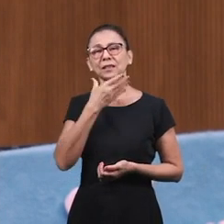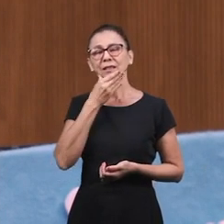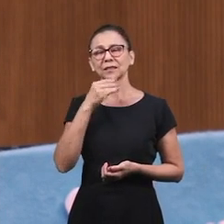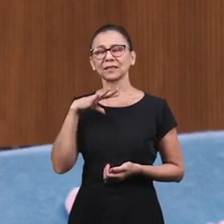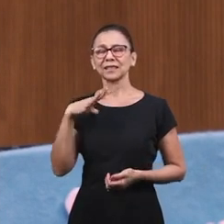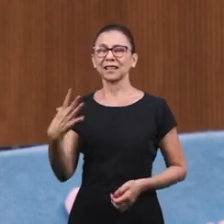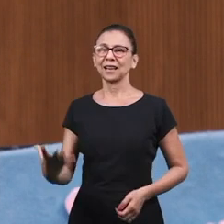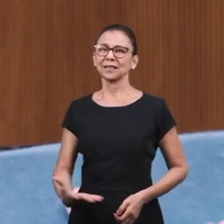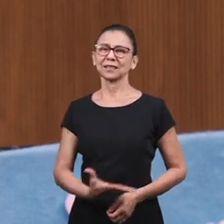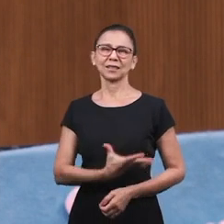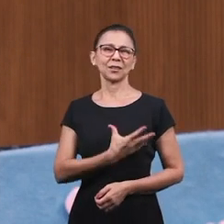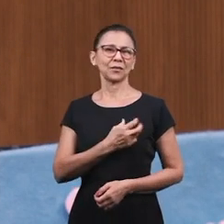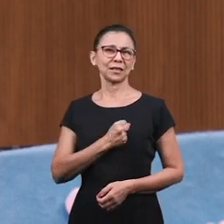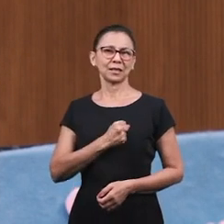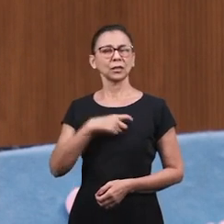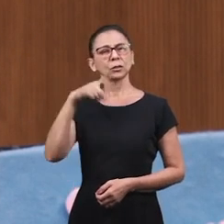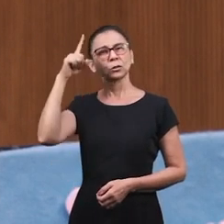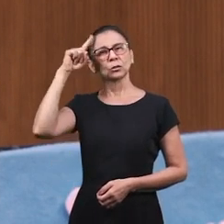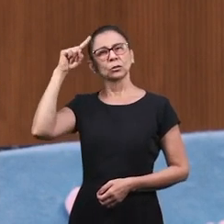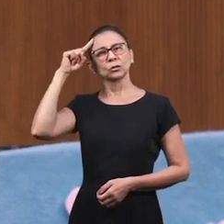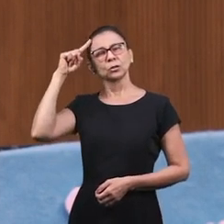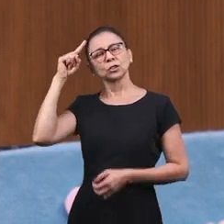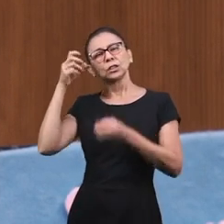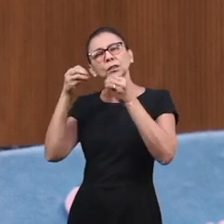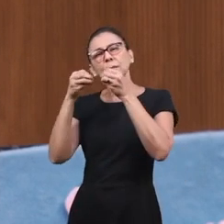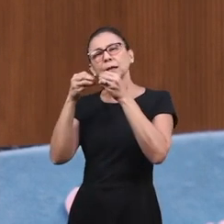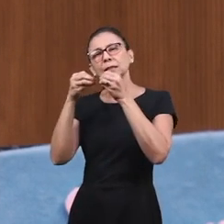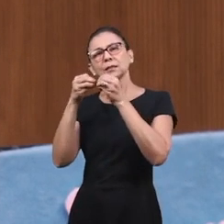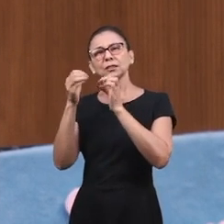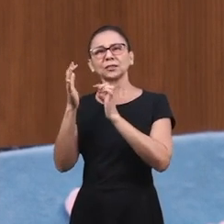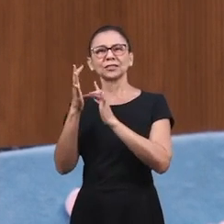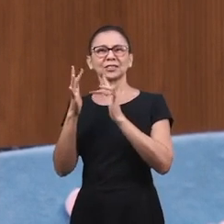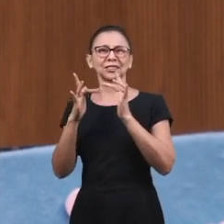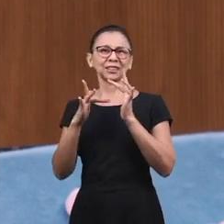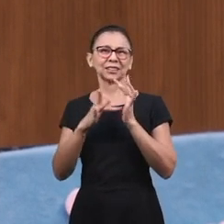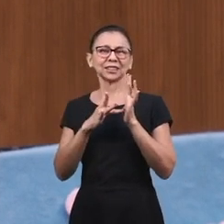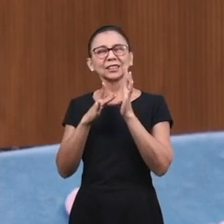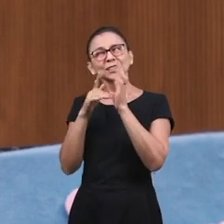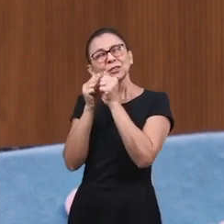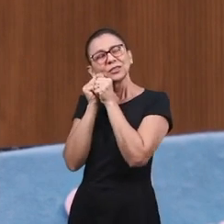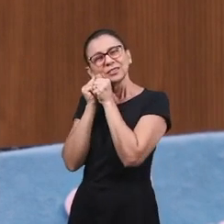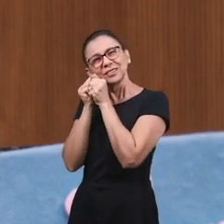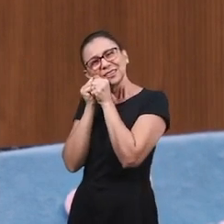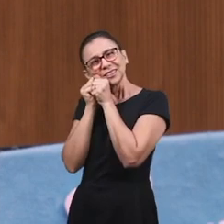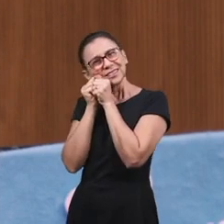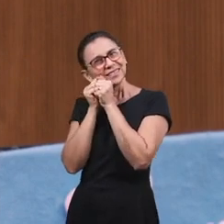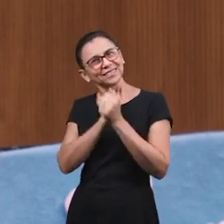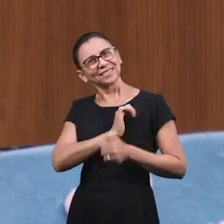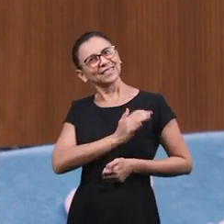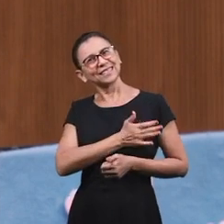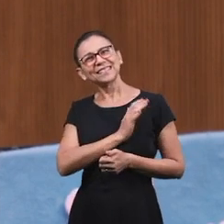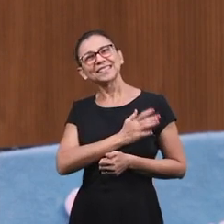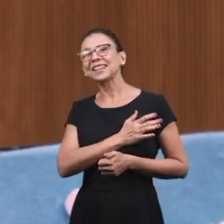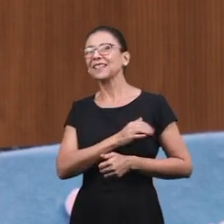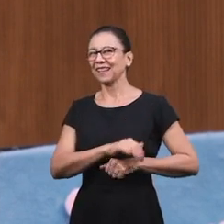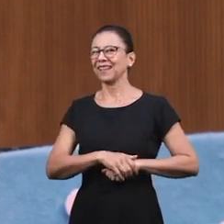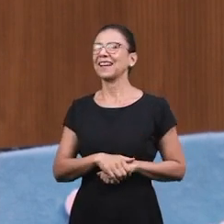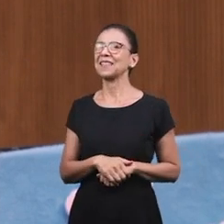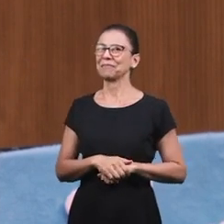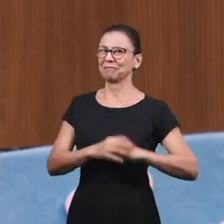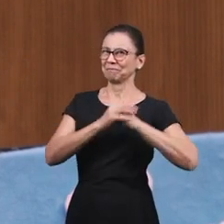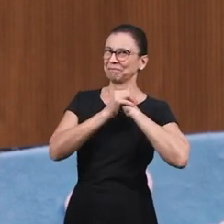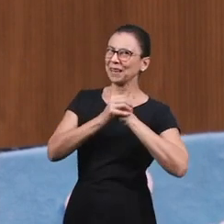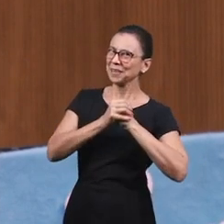Christmas is to have Jesus in our hearts as our Savior, to have him alive in our hearts.